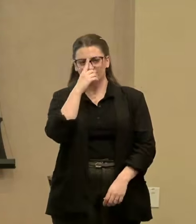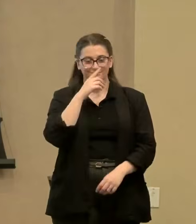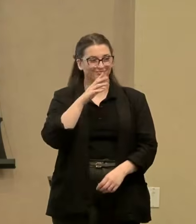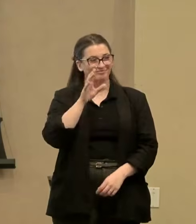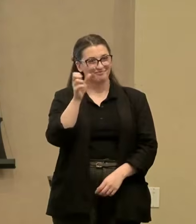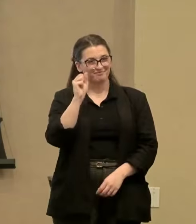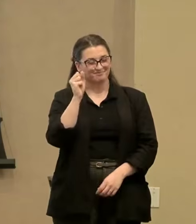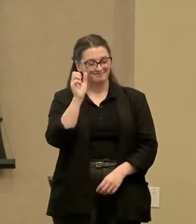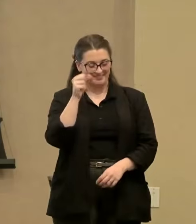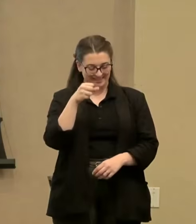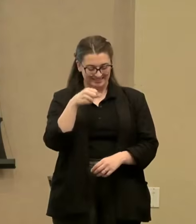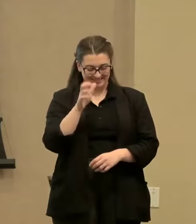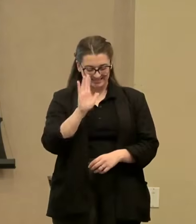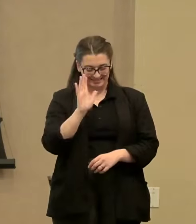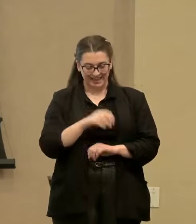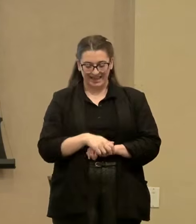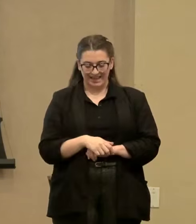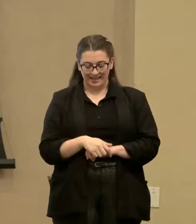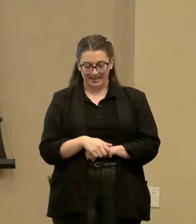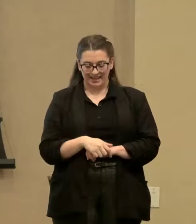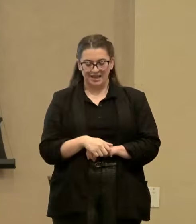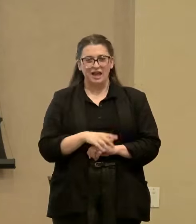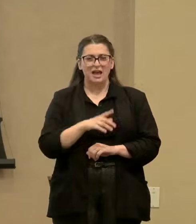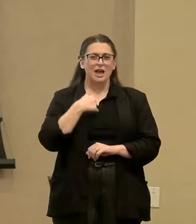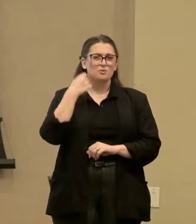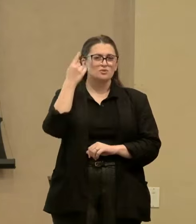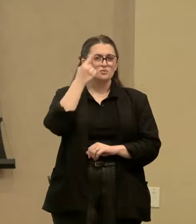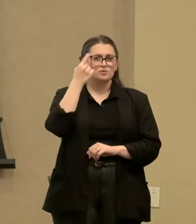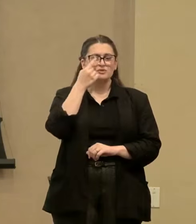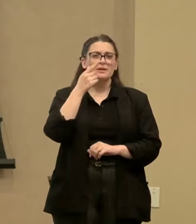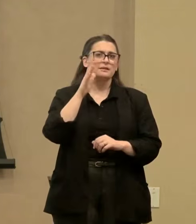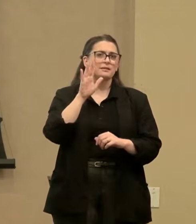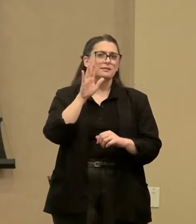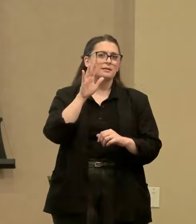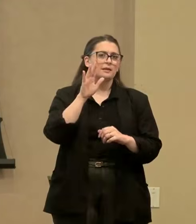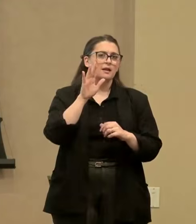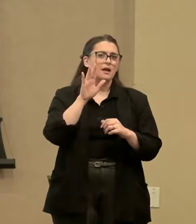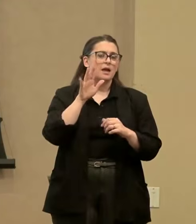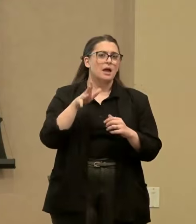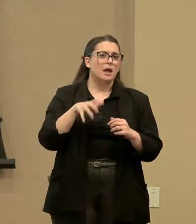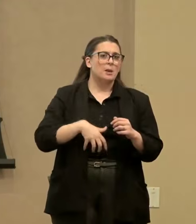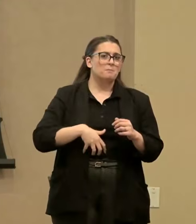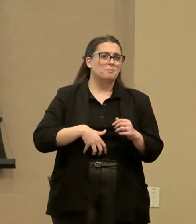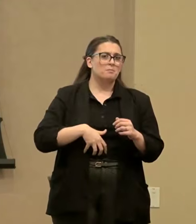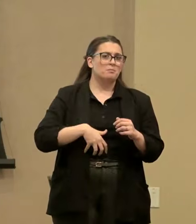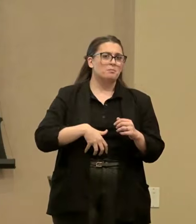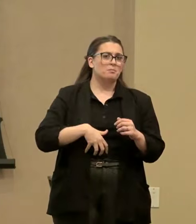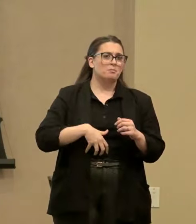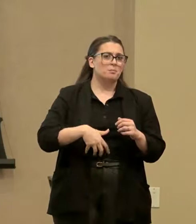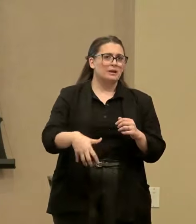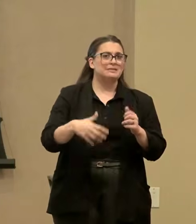Hi, yes. I was wondering if you could let us know, how would you recommend navigating a pregnancy with a